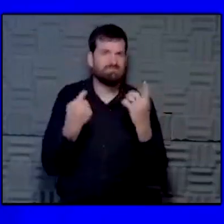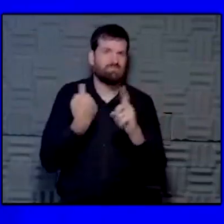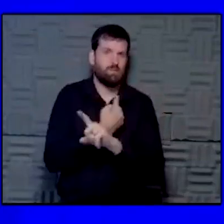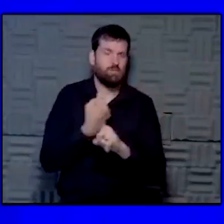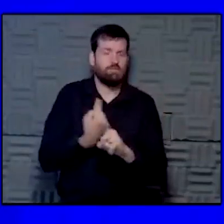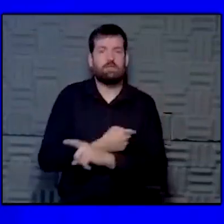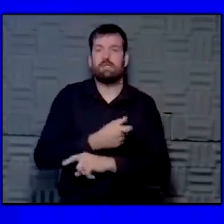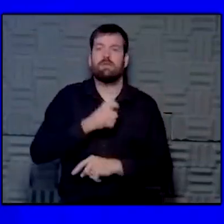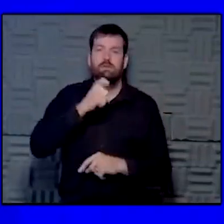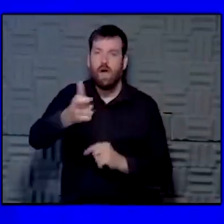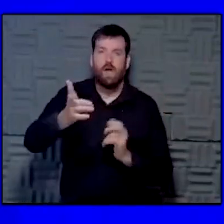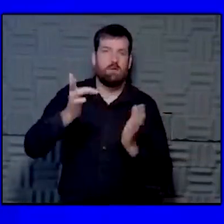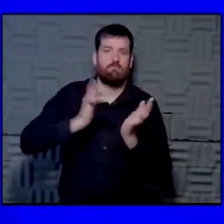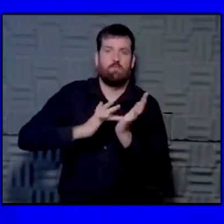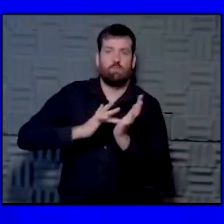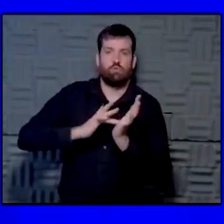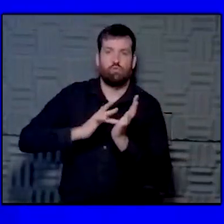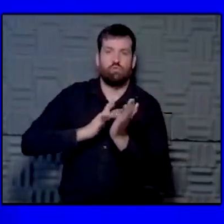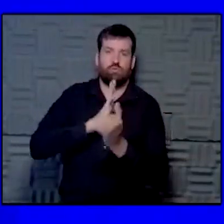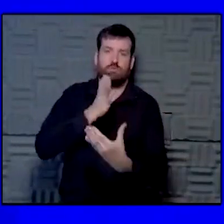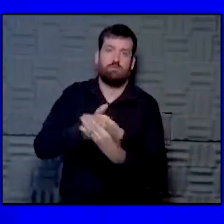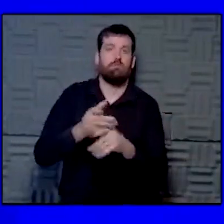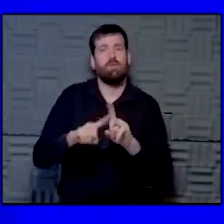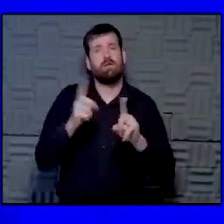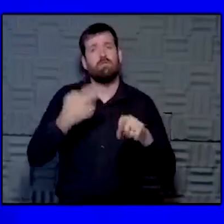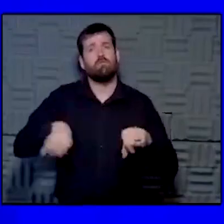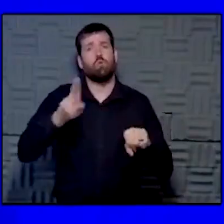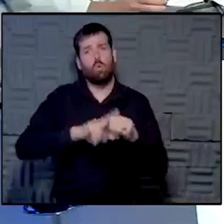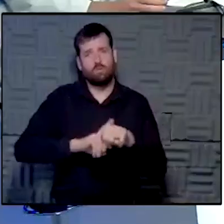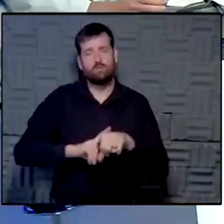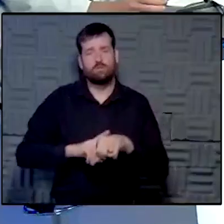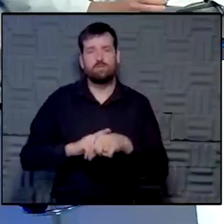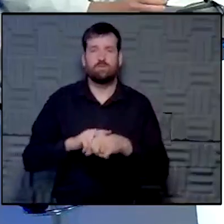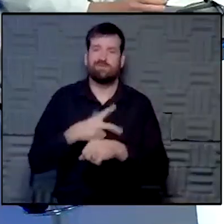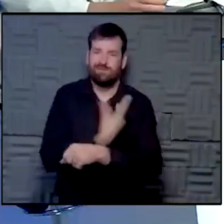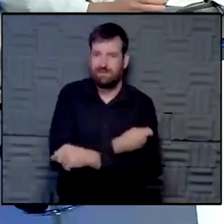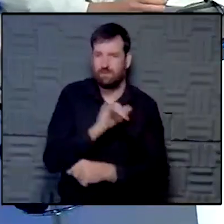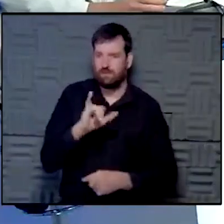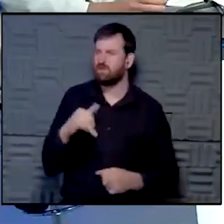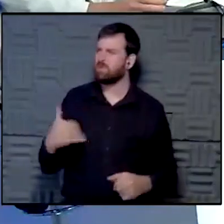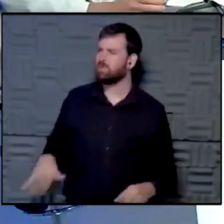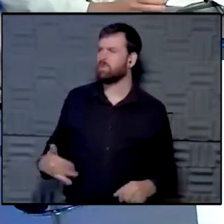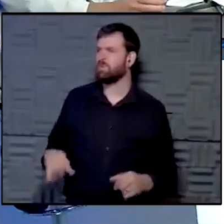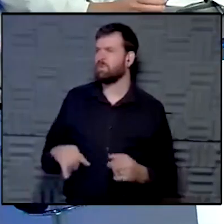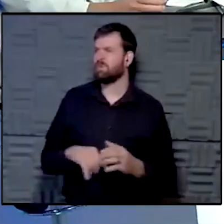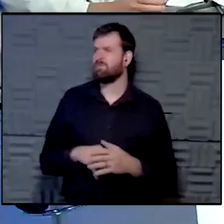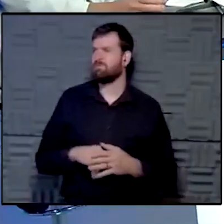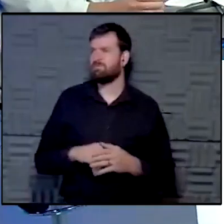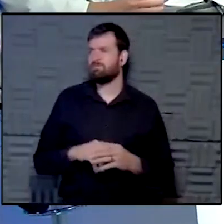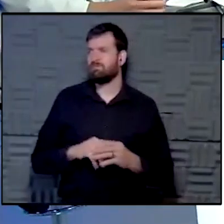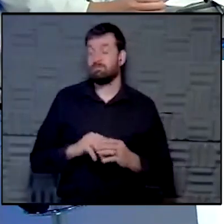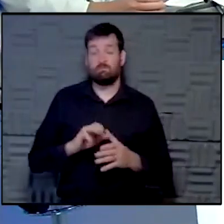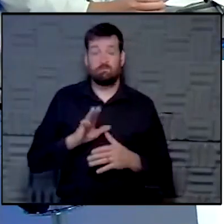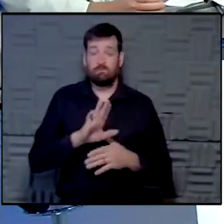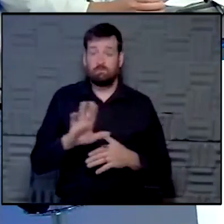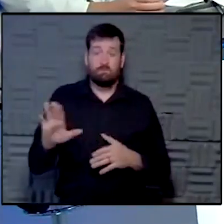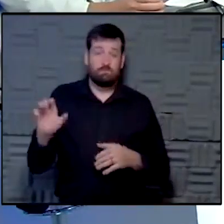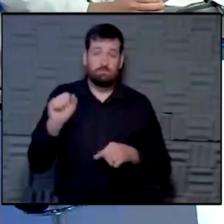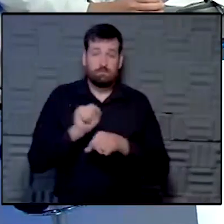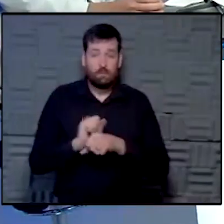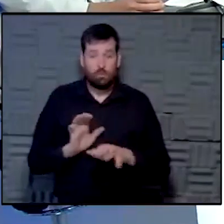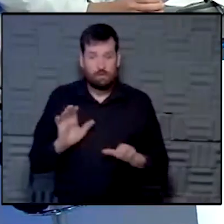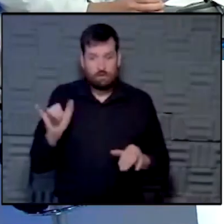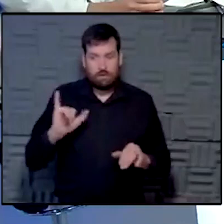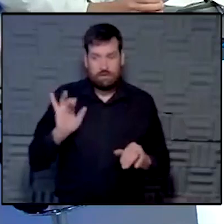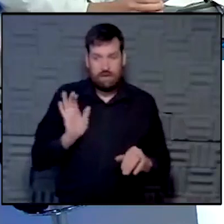those non-pharmaceutical interventions, but of course vaccination as well. Yeah, gosh darn it, when none of your employees in a major health system